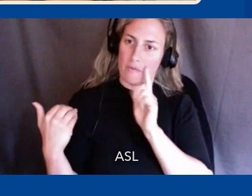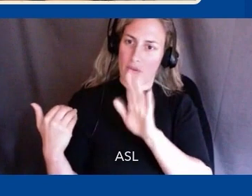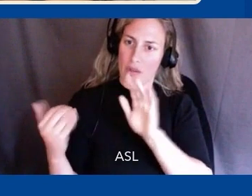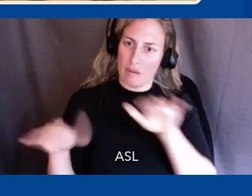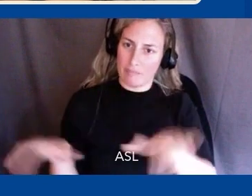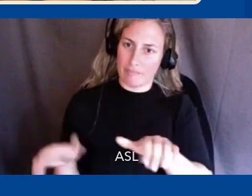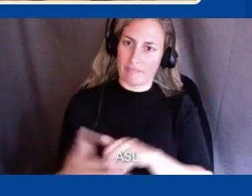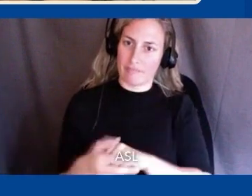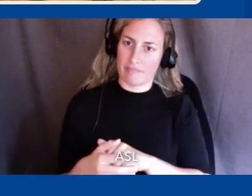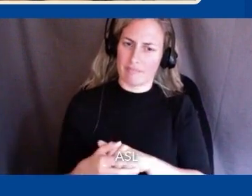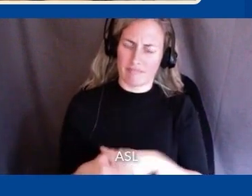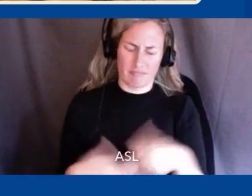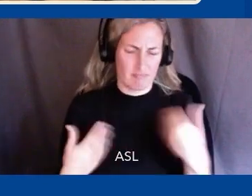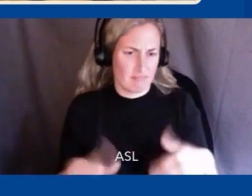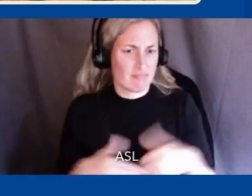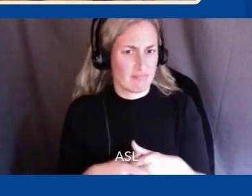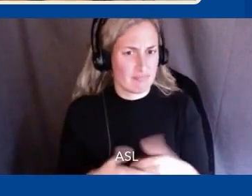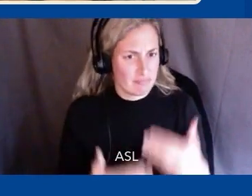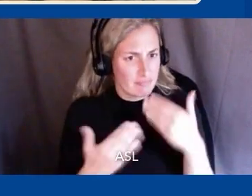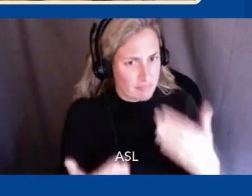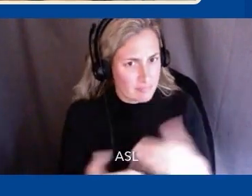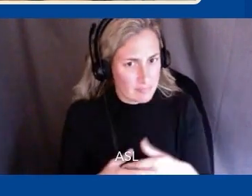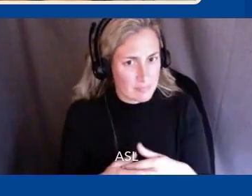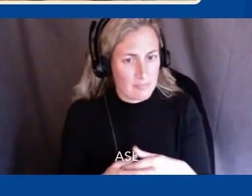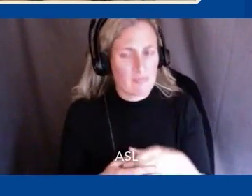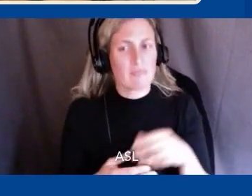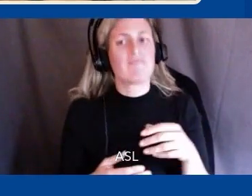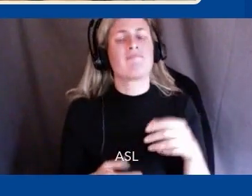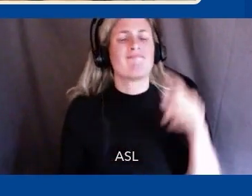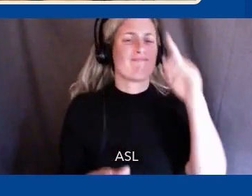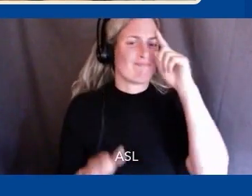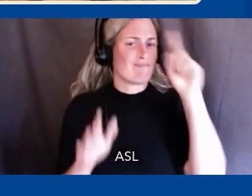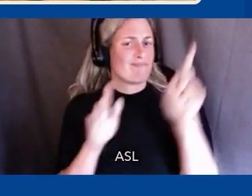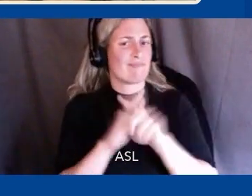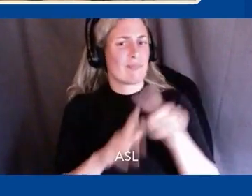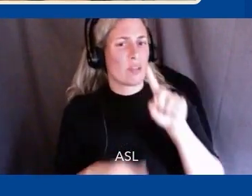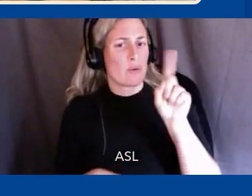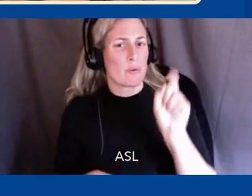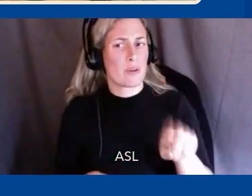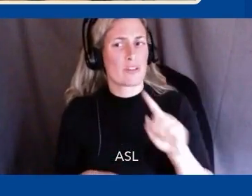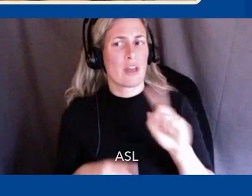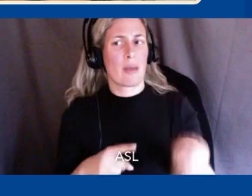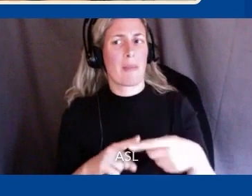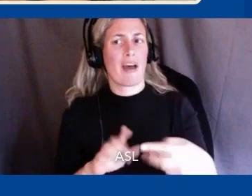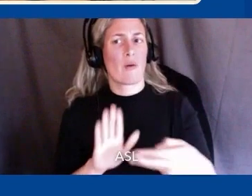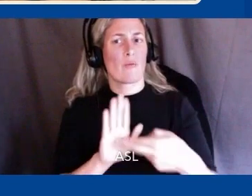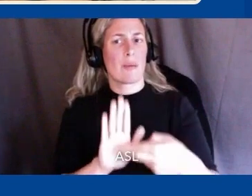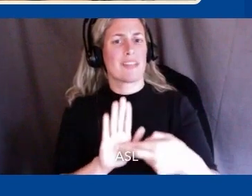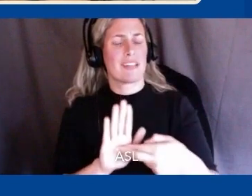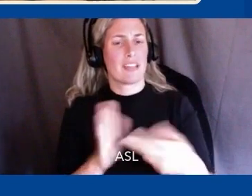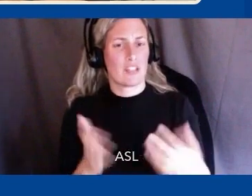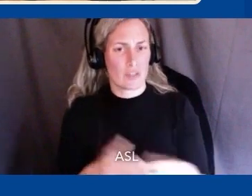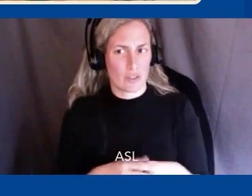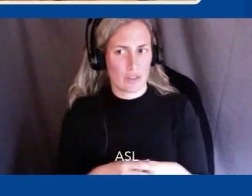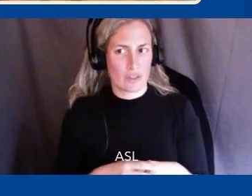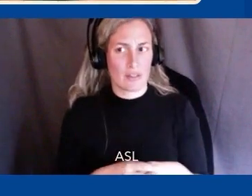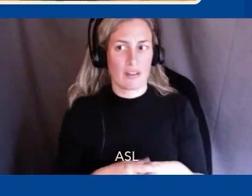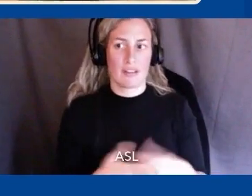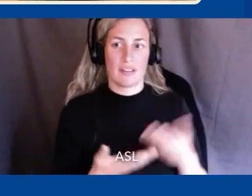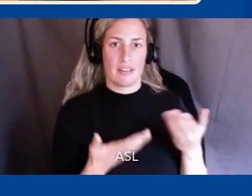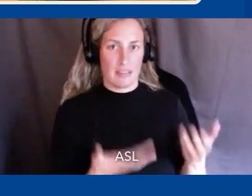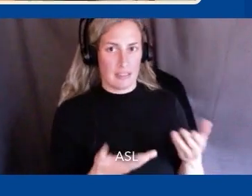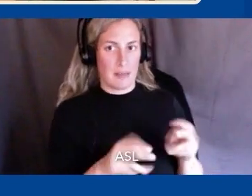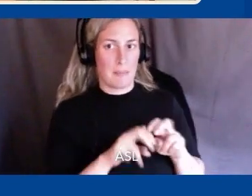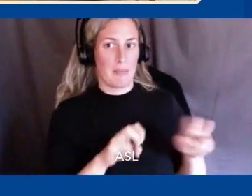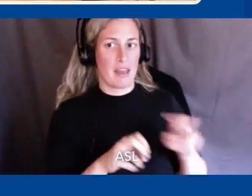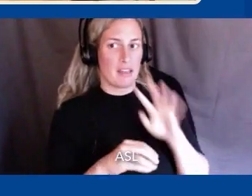question kind of about that idea of representation. The description in this panel talks about the weight of representation. So